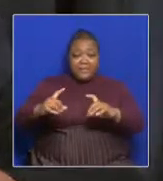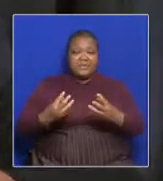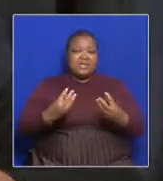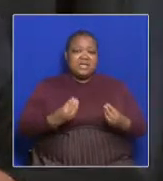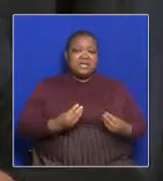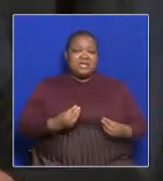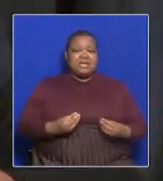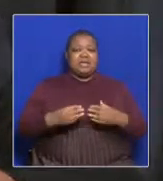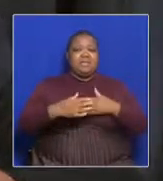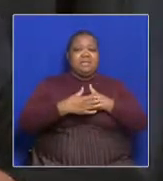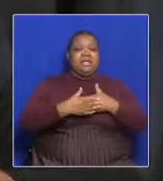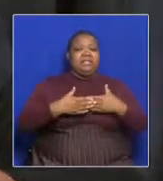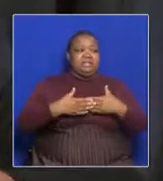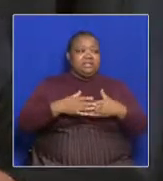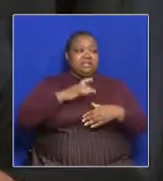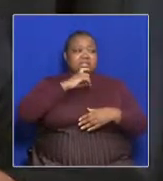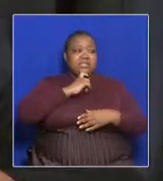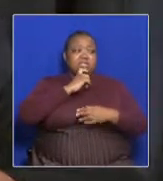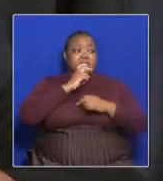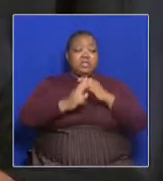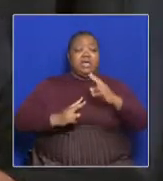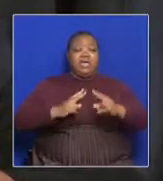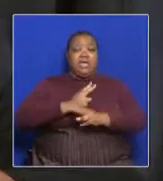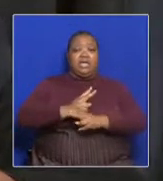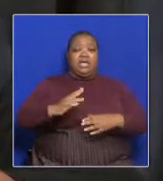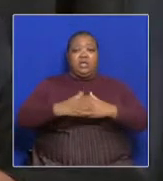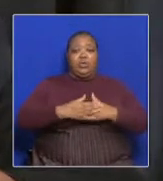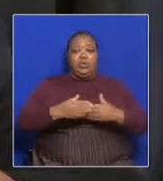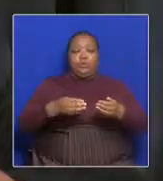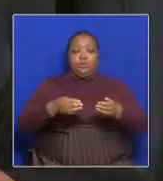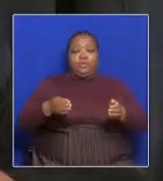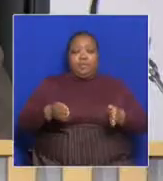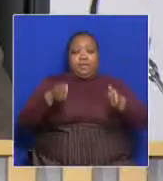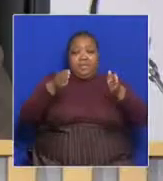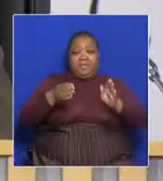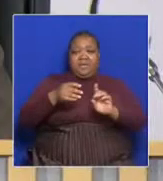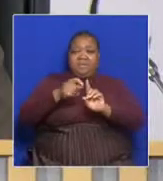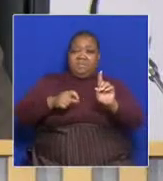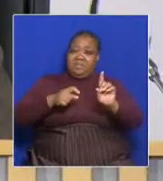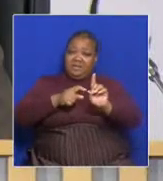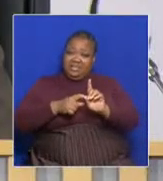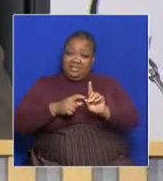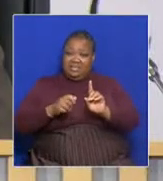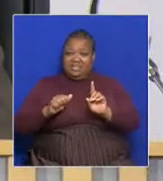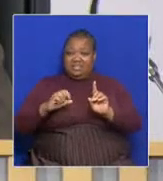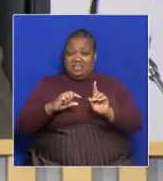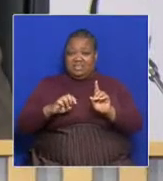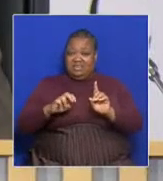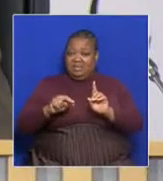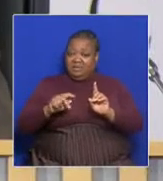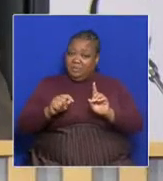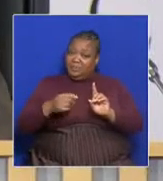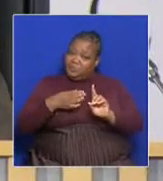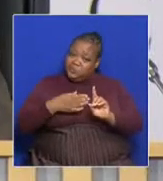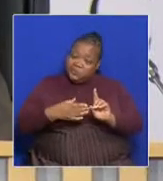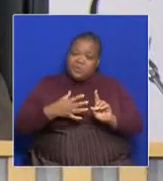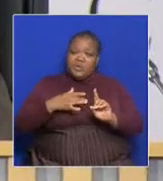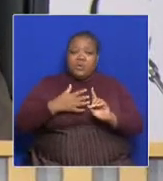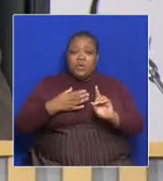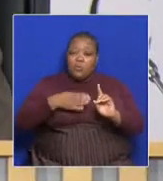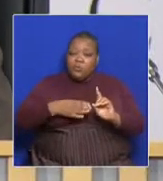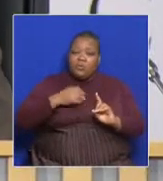used to reseal the container, whether or not the agent is there. Yes, I think I agree with you going Thank forward you. and ensure